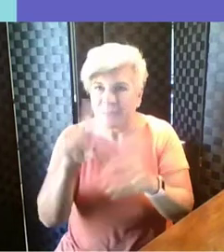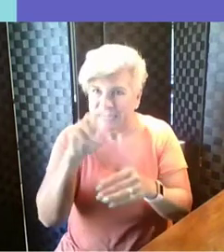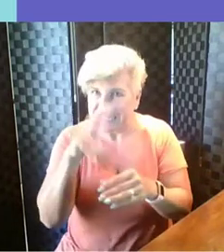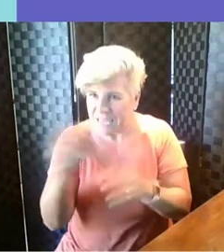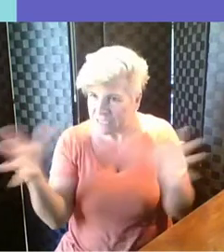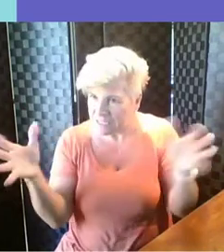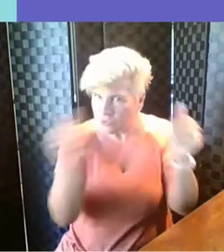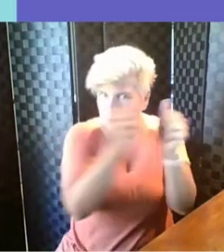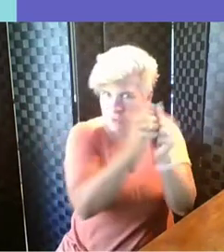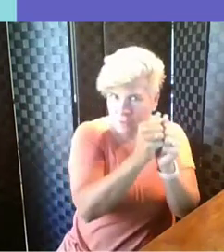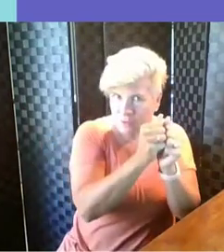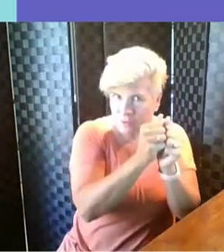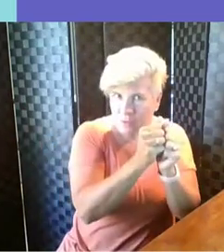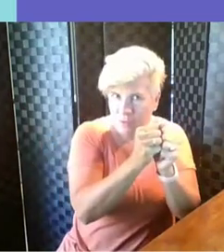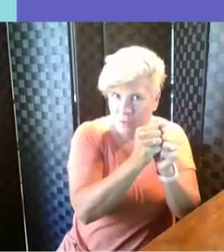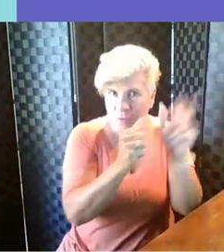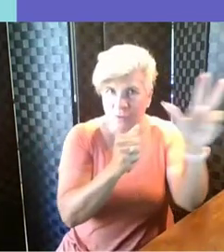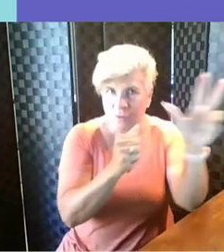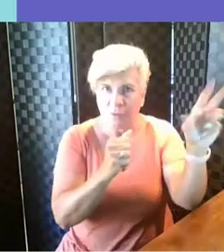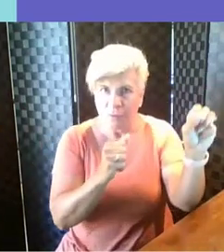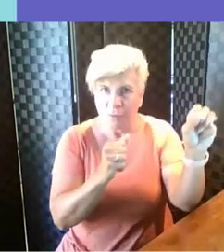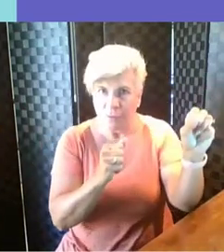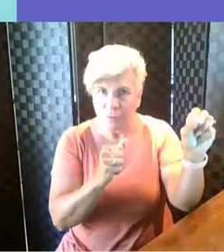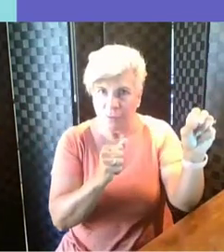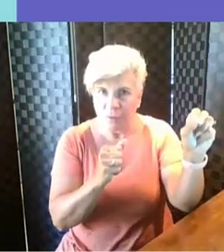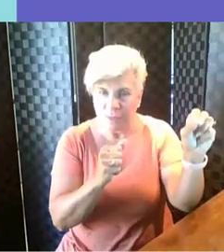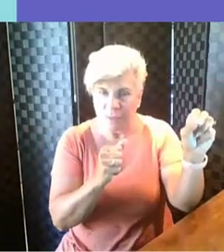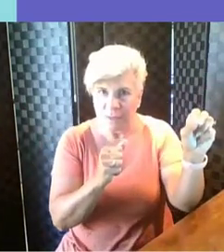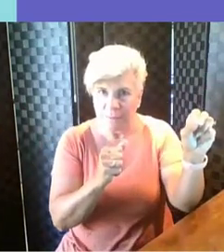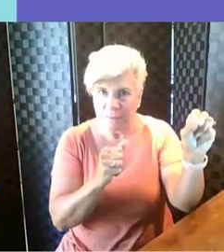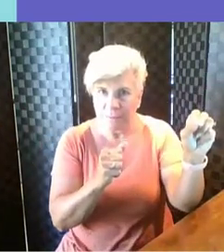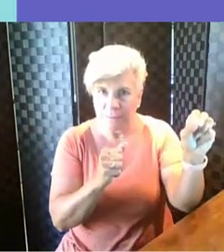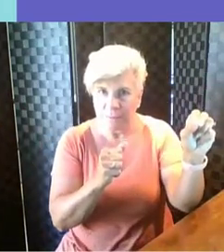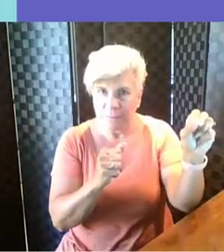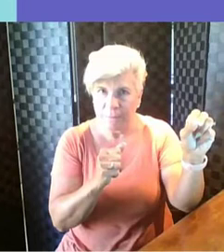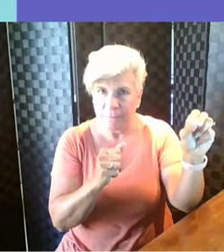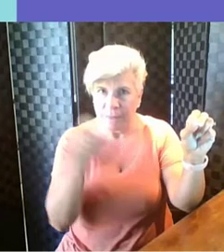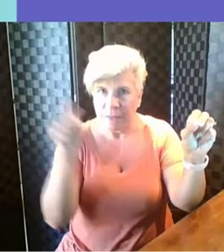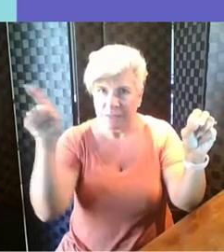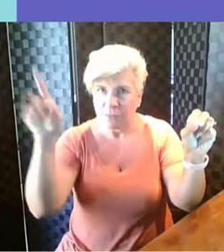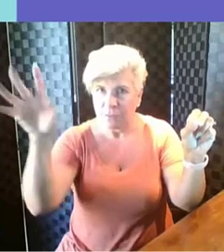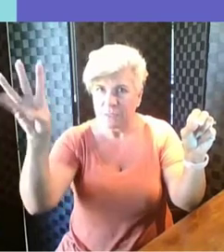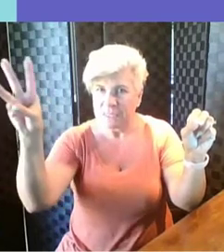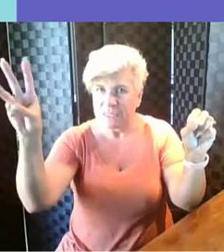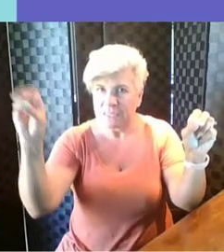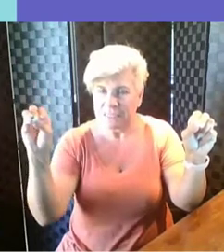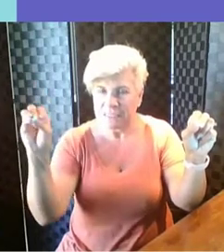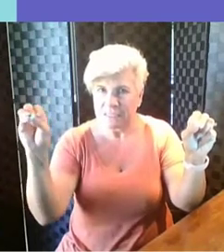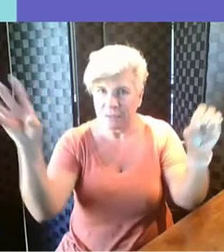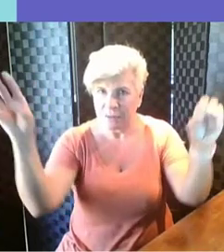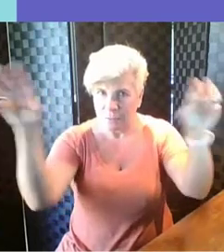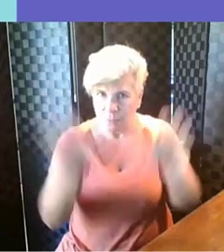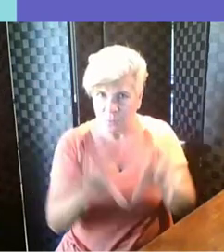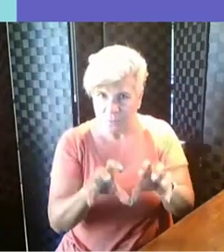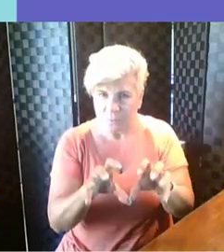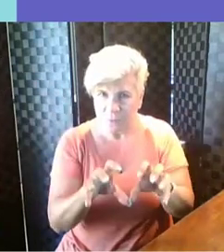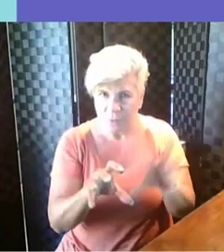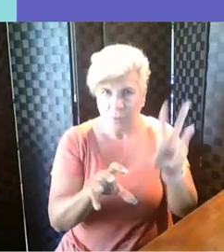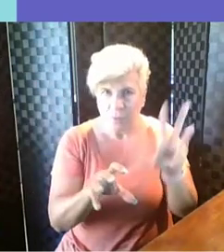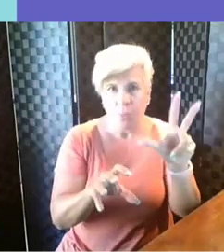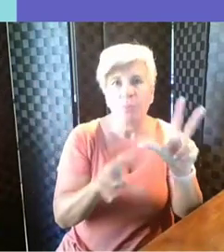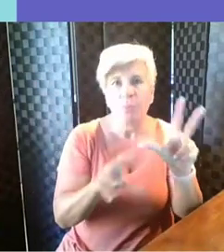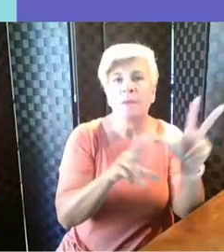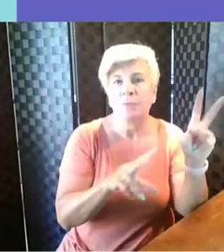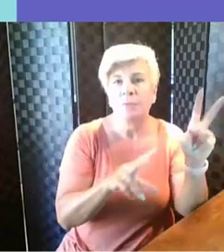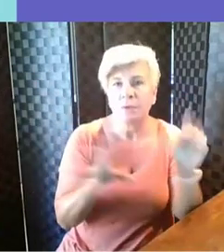them together. So in this one, I'm going to grab my 30. And in this number, I'm going to grab my 60. Now my tens